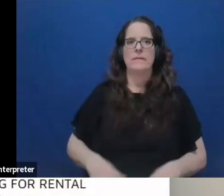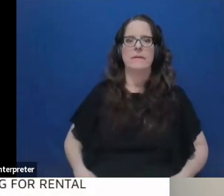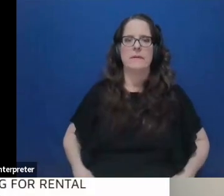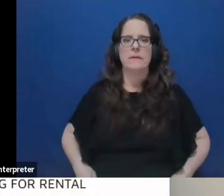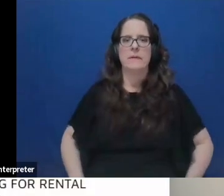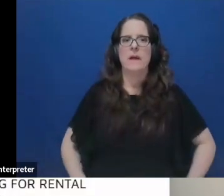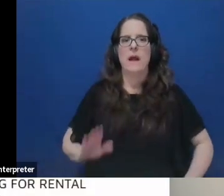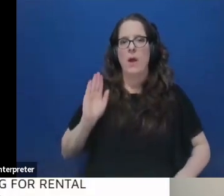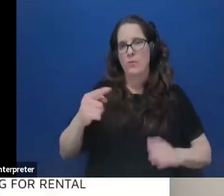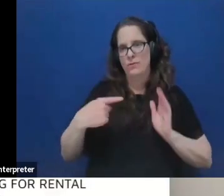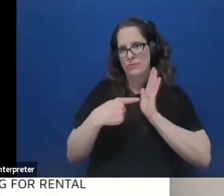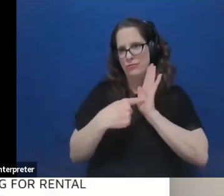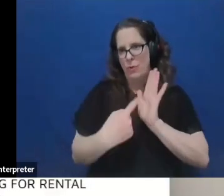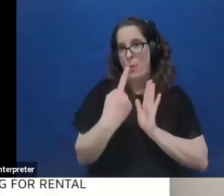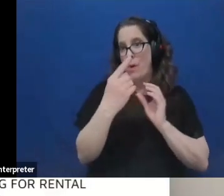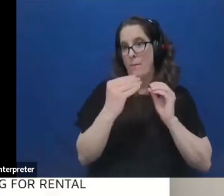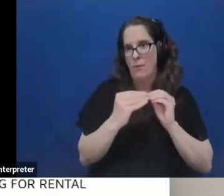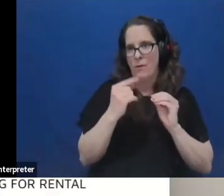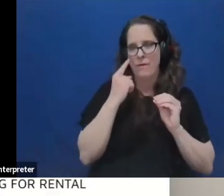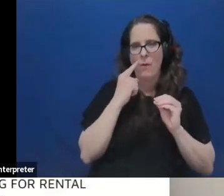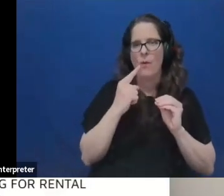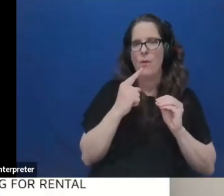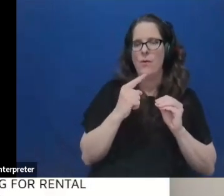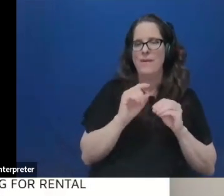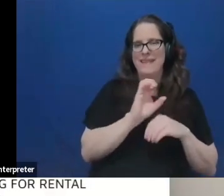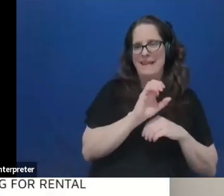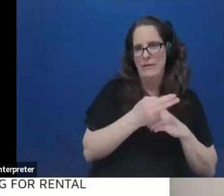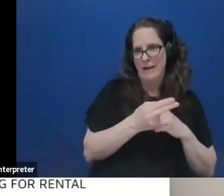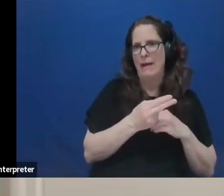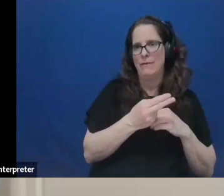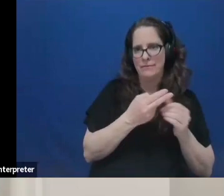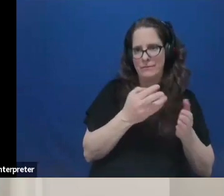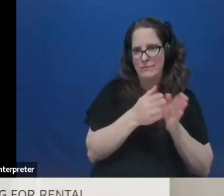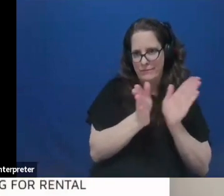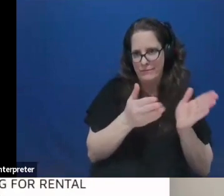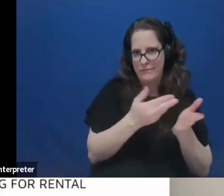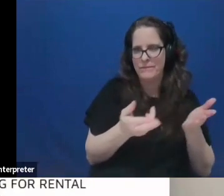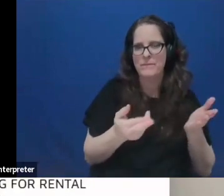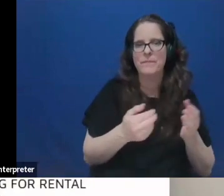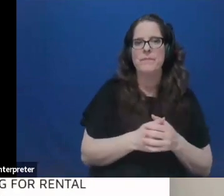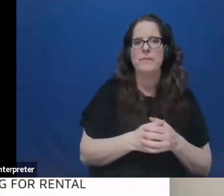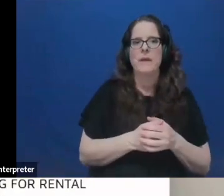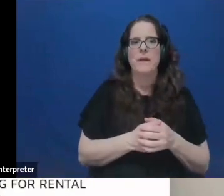one more. So that's know your rights.